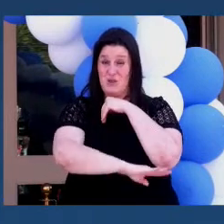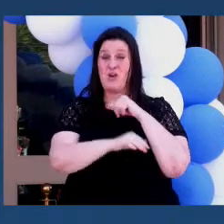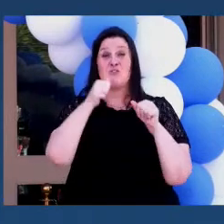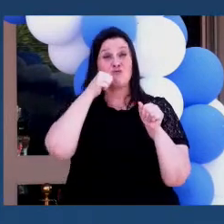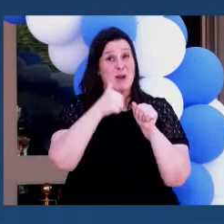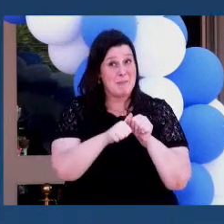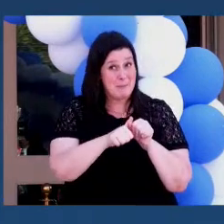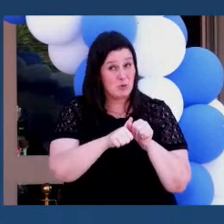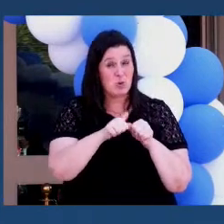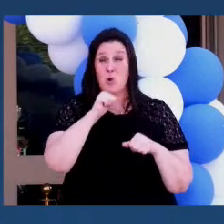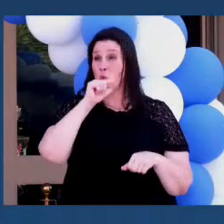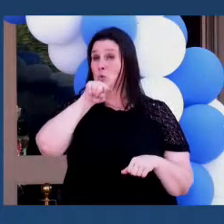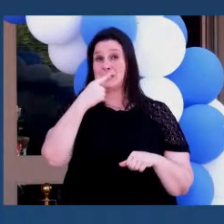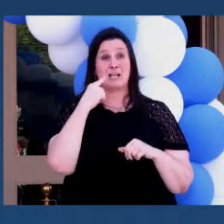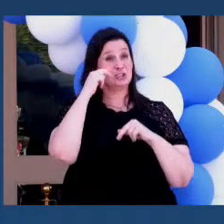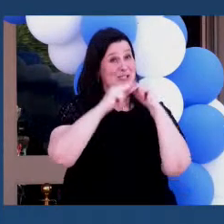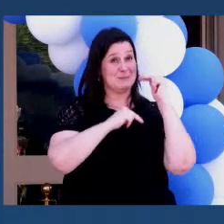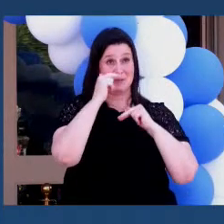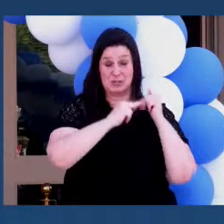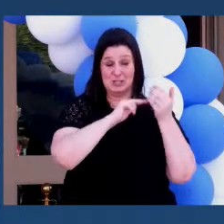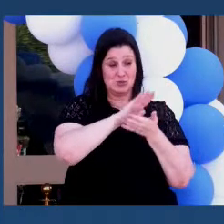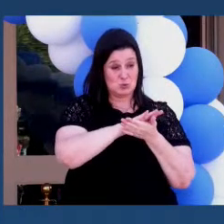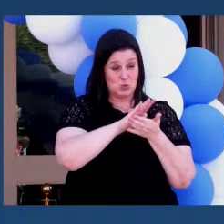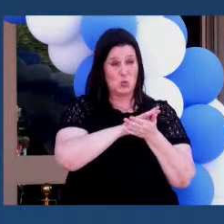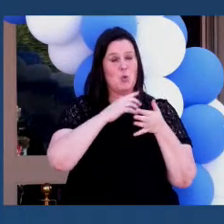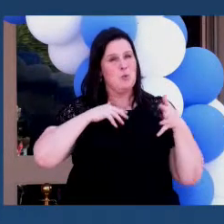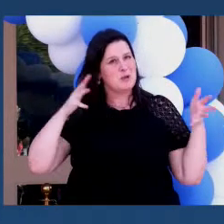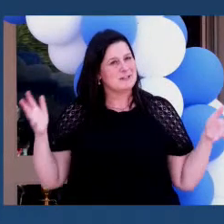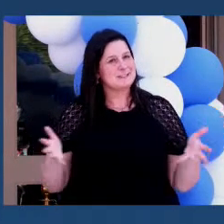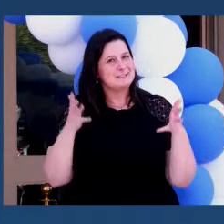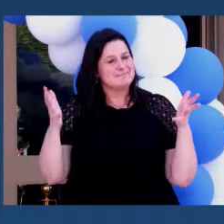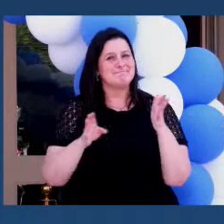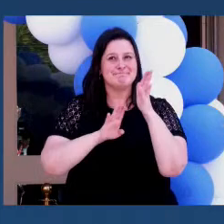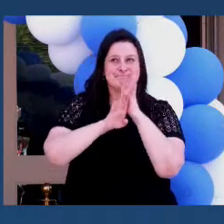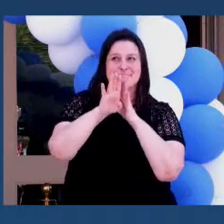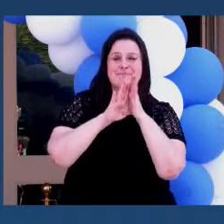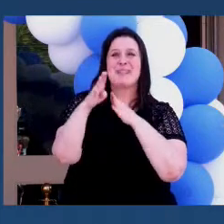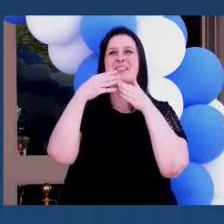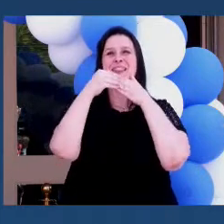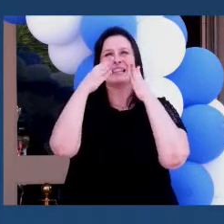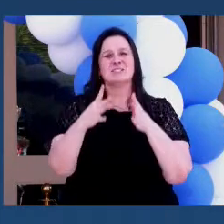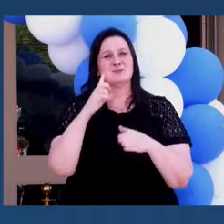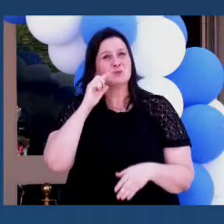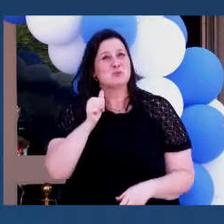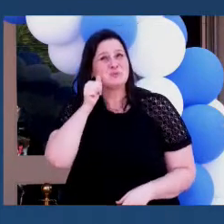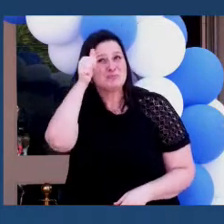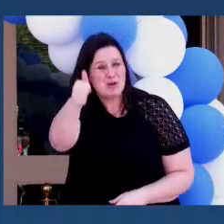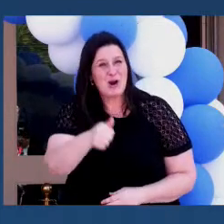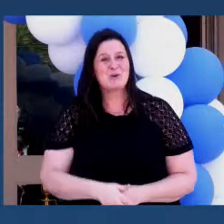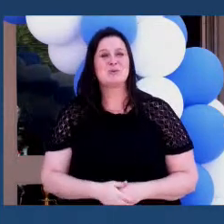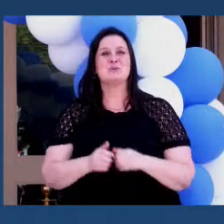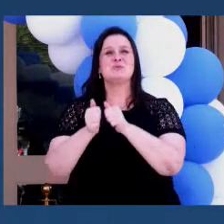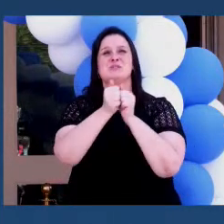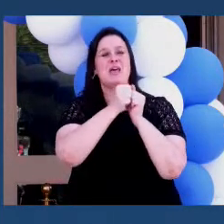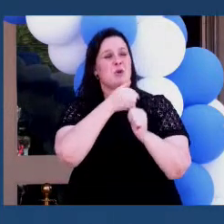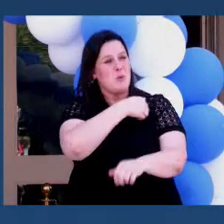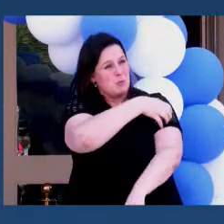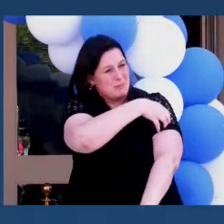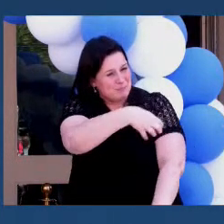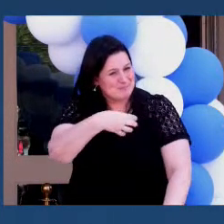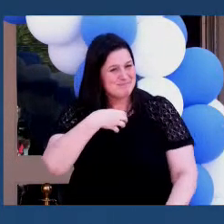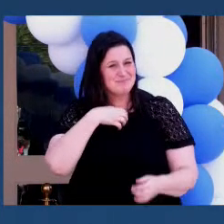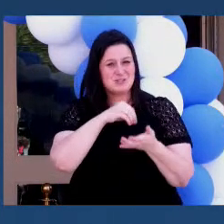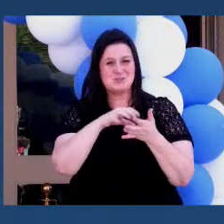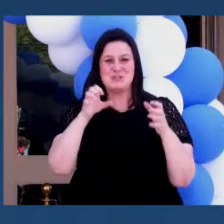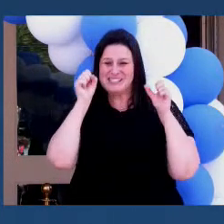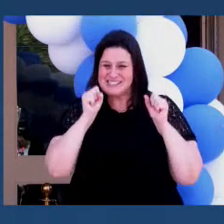we are not just building a school, we are cultivating leaders of tomorrow. Together, we will empower our students to reach their goals,